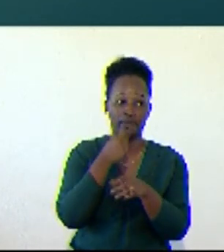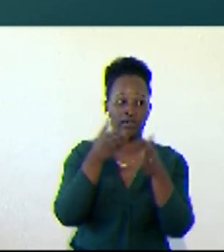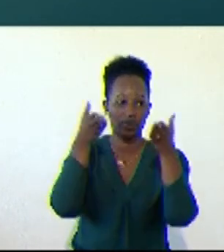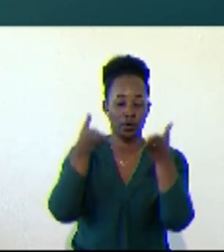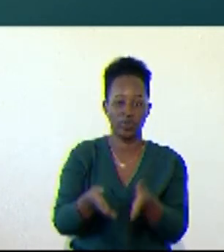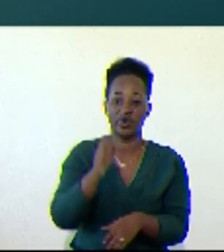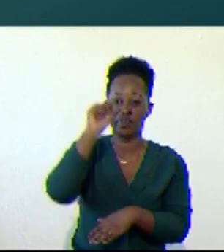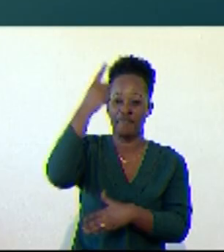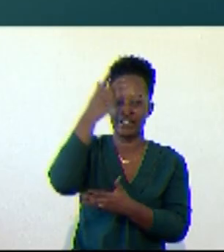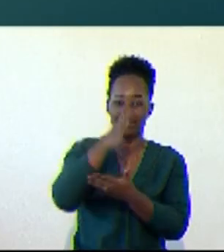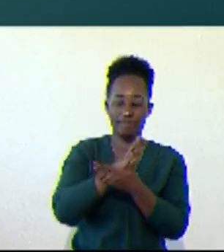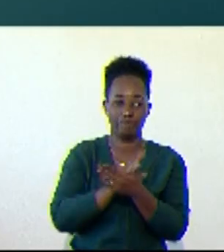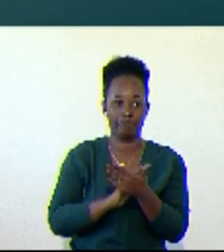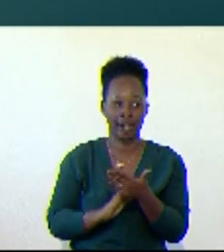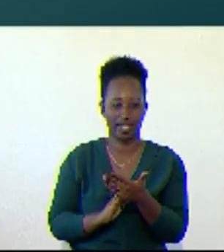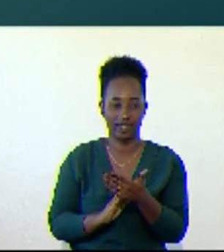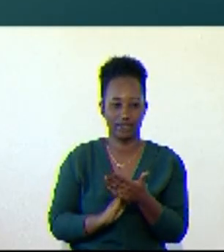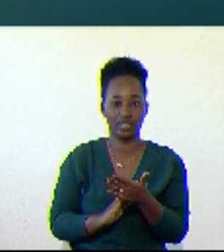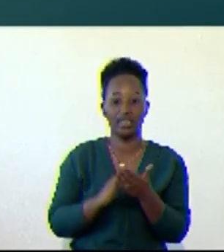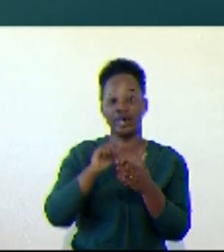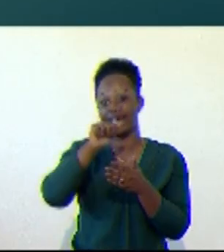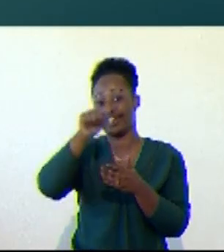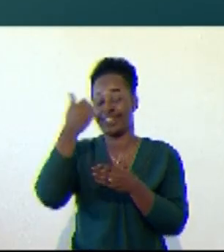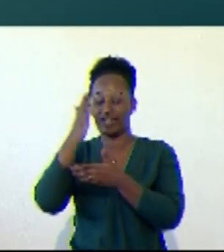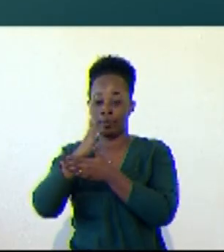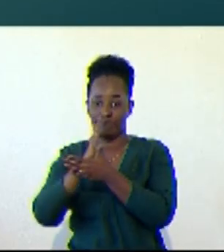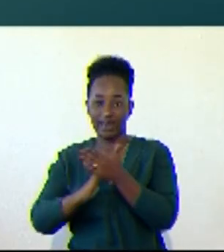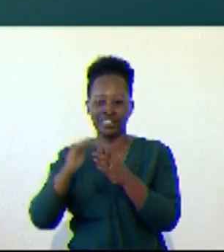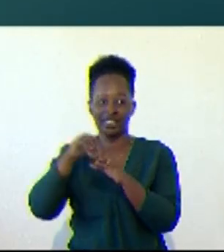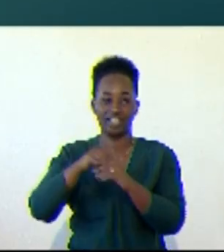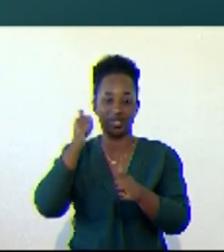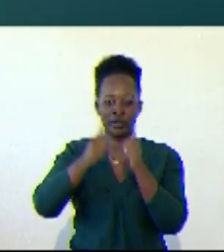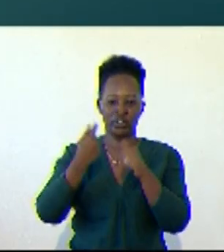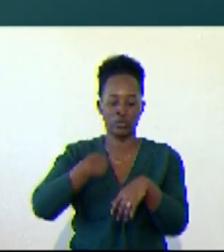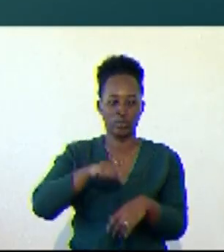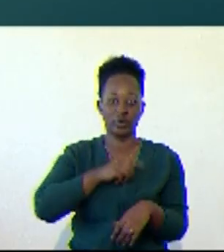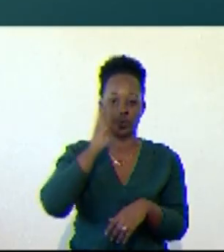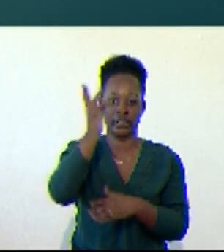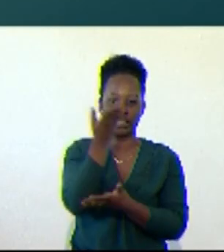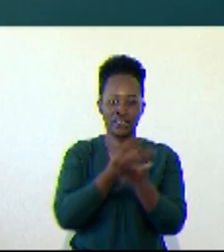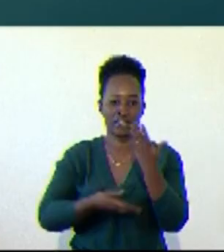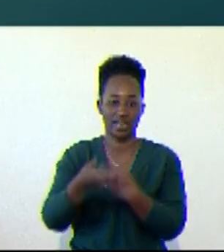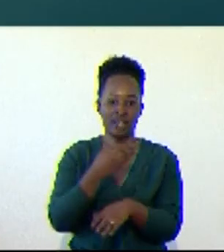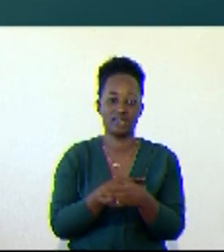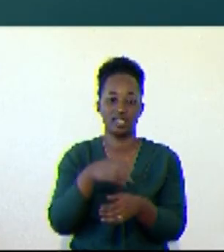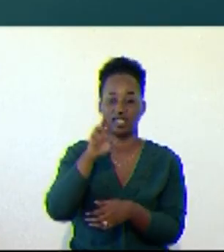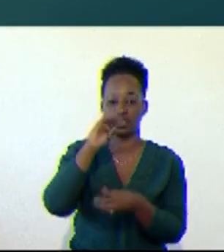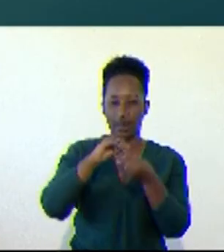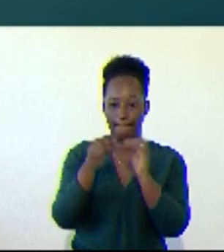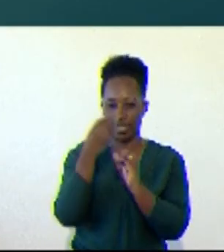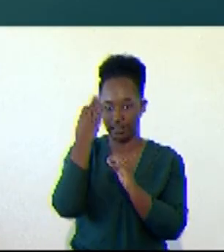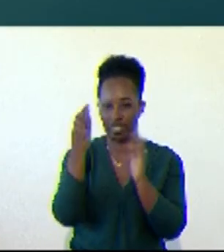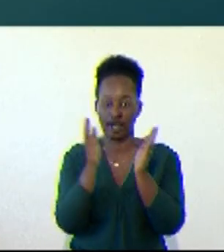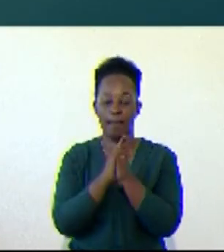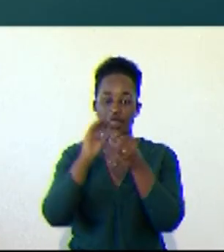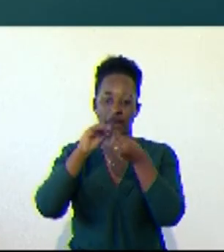the first part. So there is another part in which we will discuss reaction number 3 and number 4.